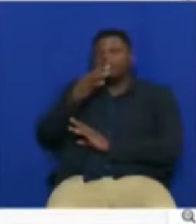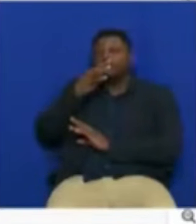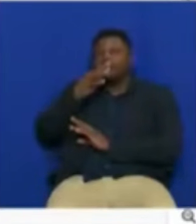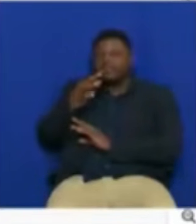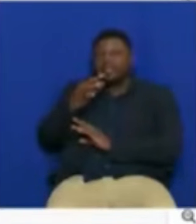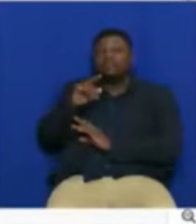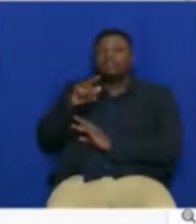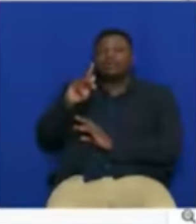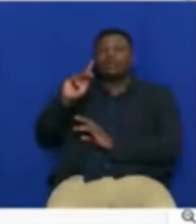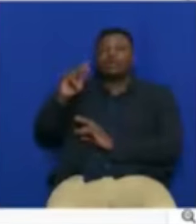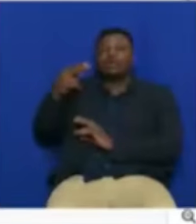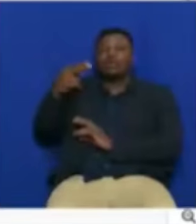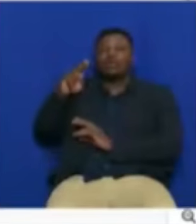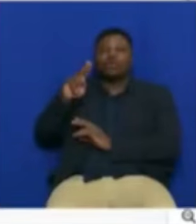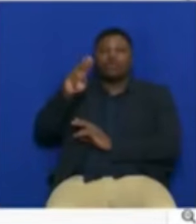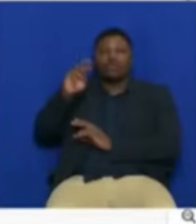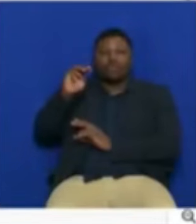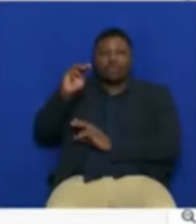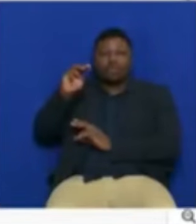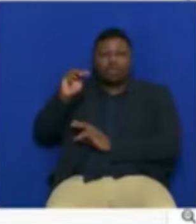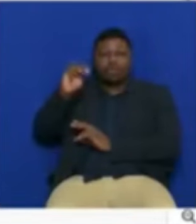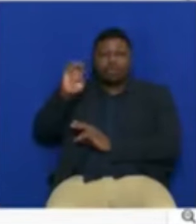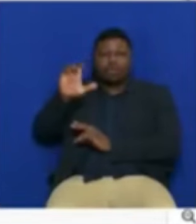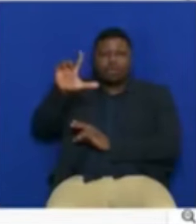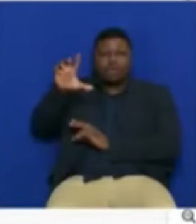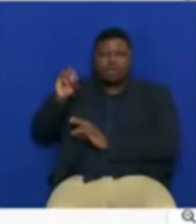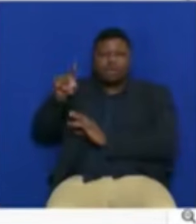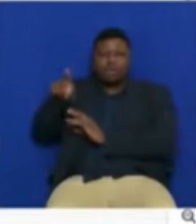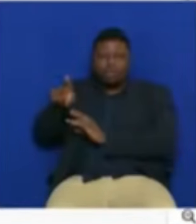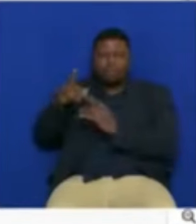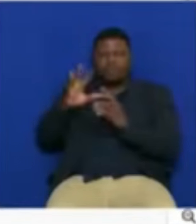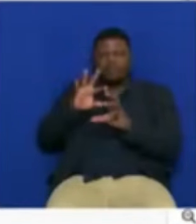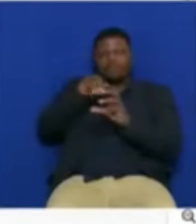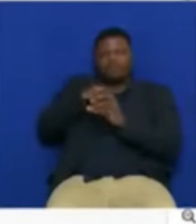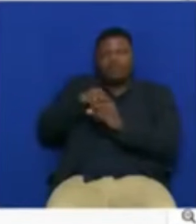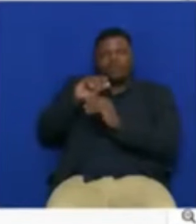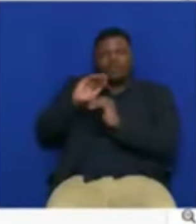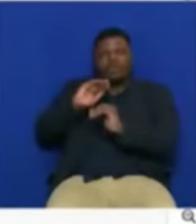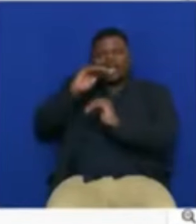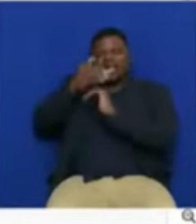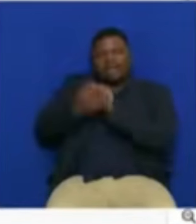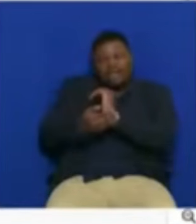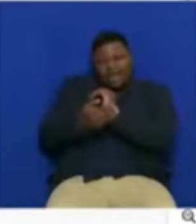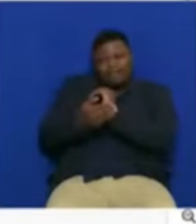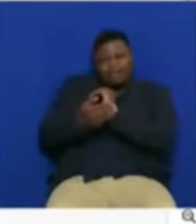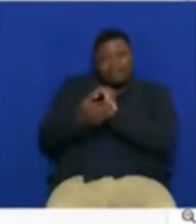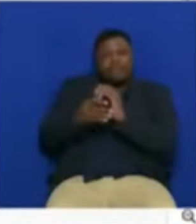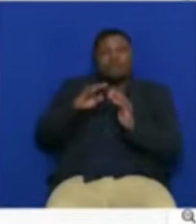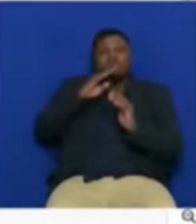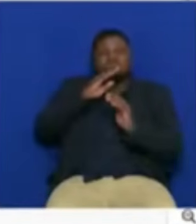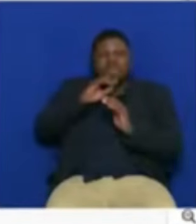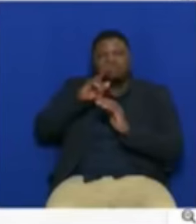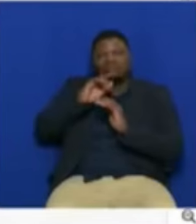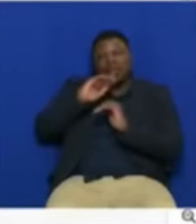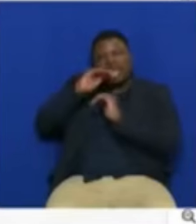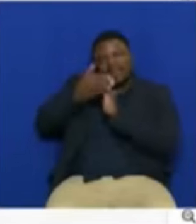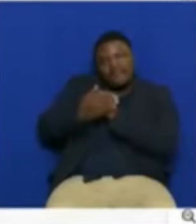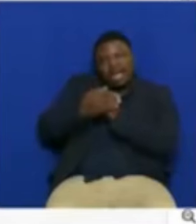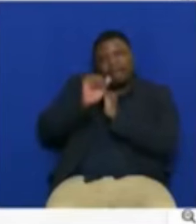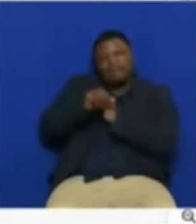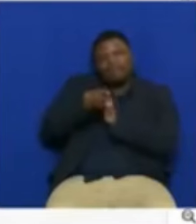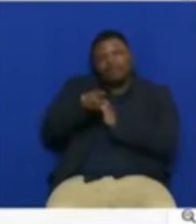cover-up. And the summary, as I understand it, of this docket 404